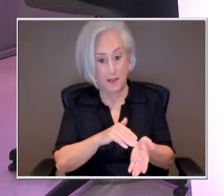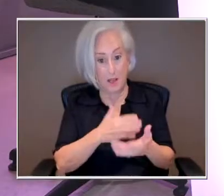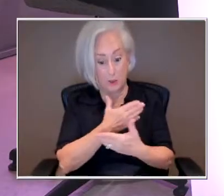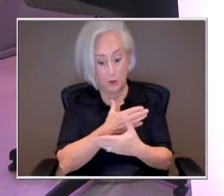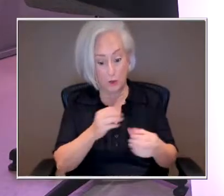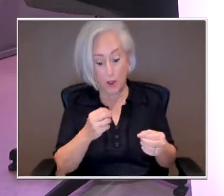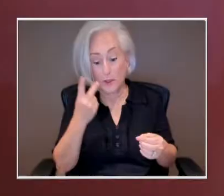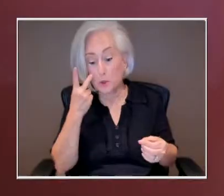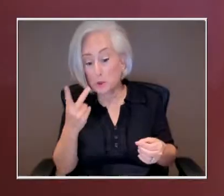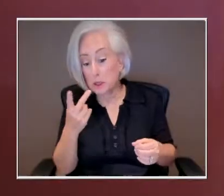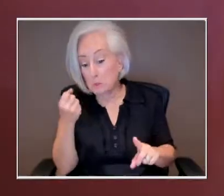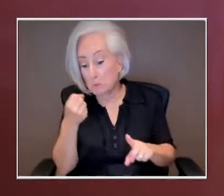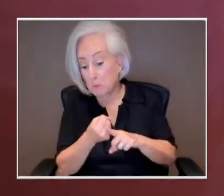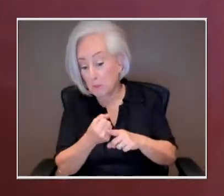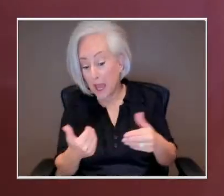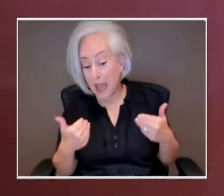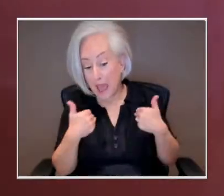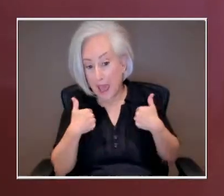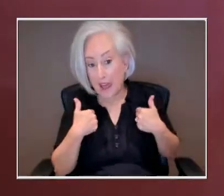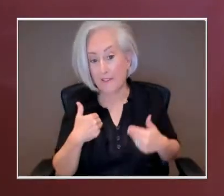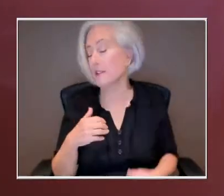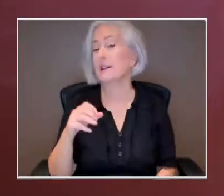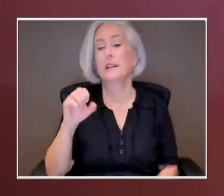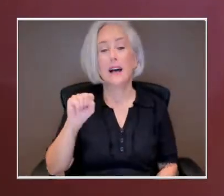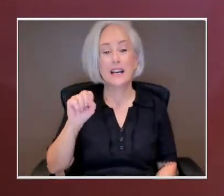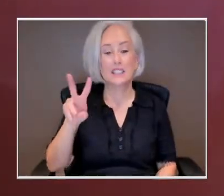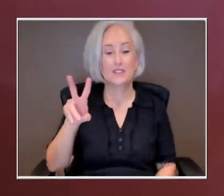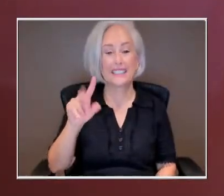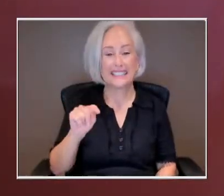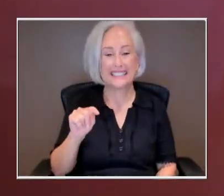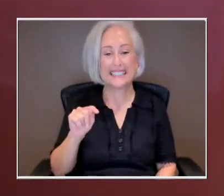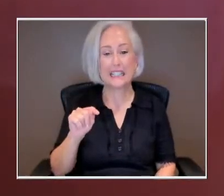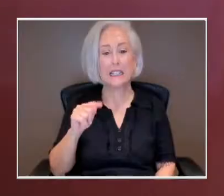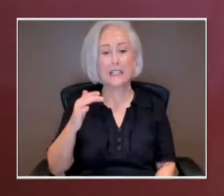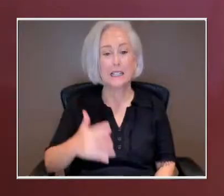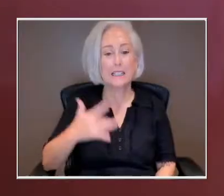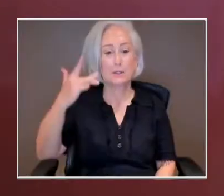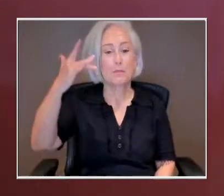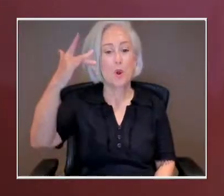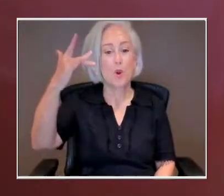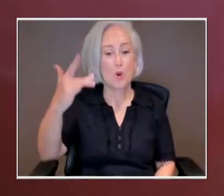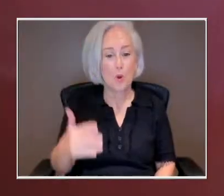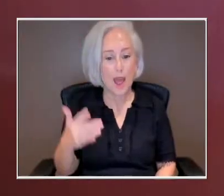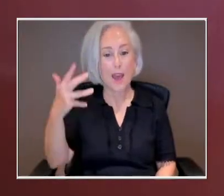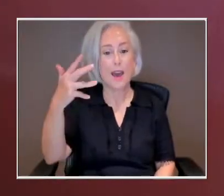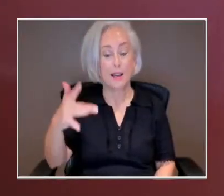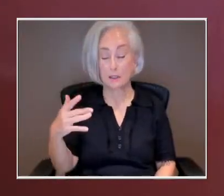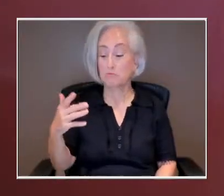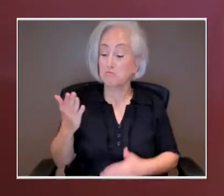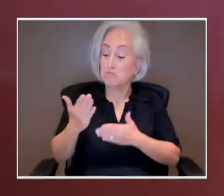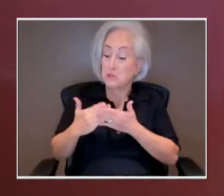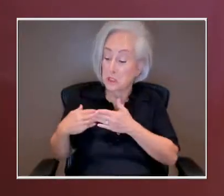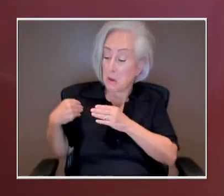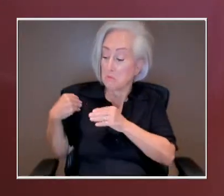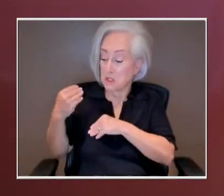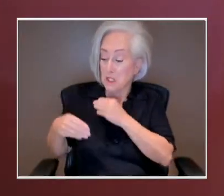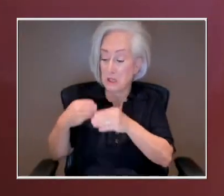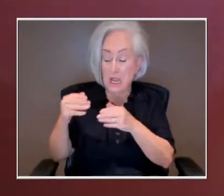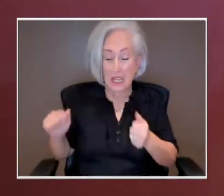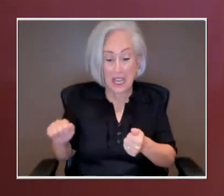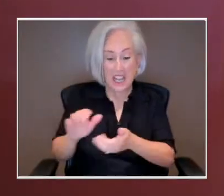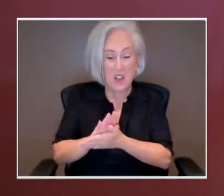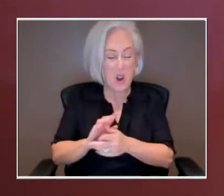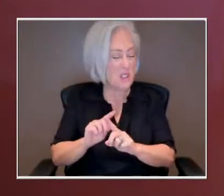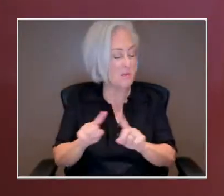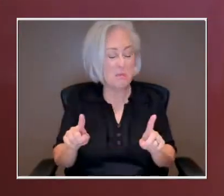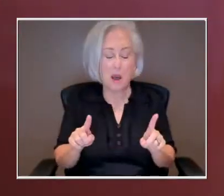So mostly SVTs are sporadic. There are some genetic syndromes that can cause AV reentrant tachycardias, but overall, the